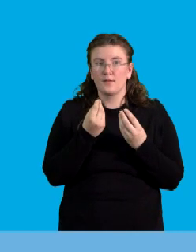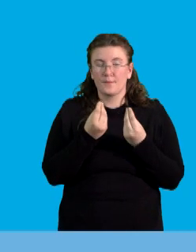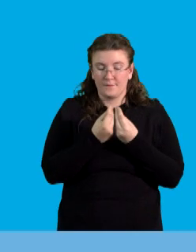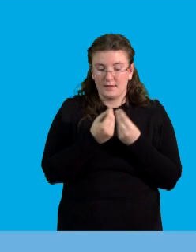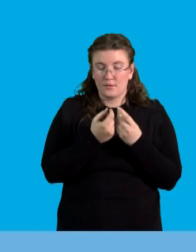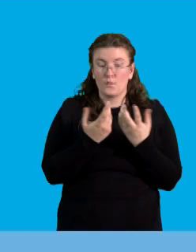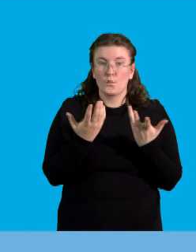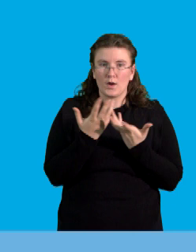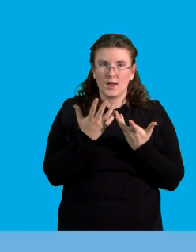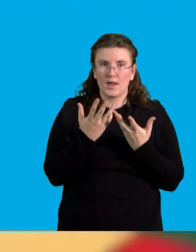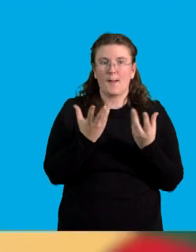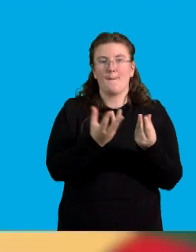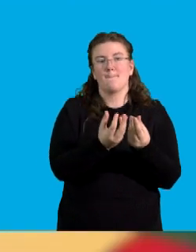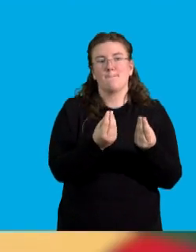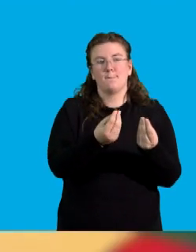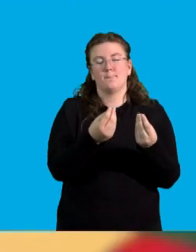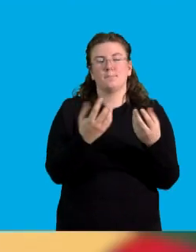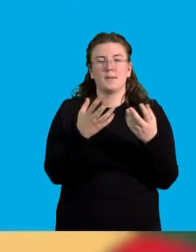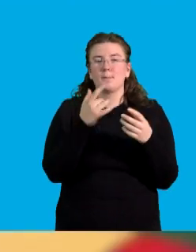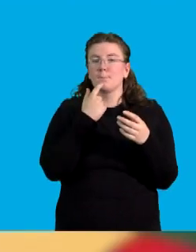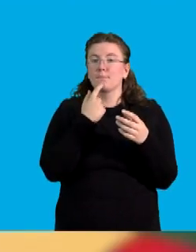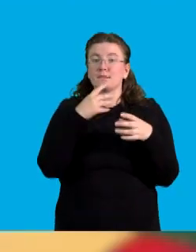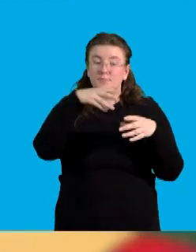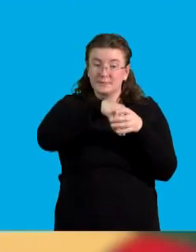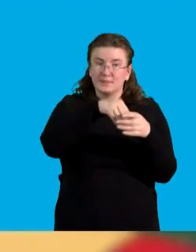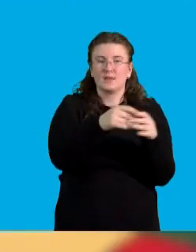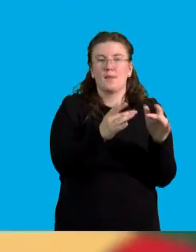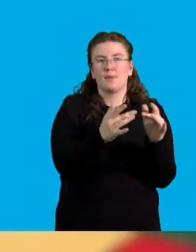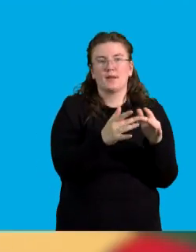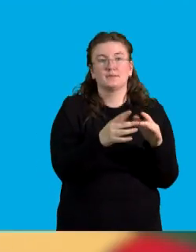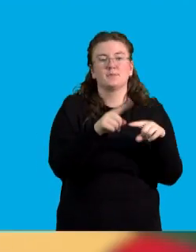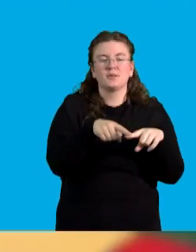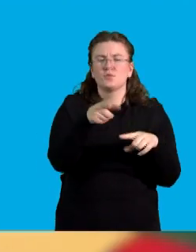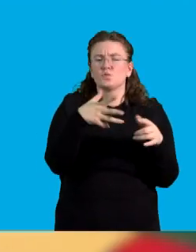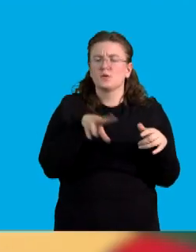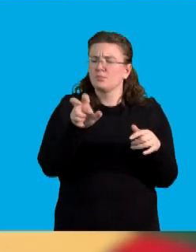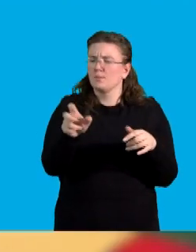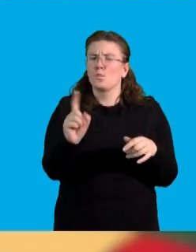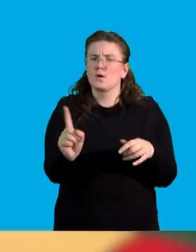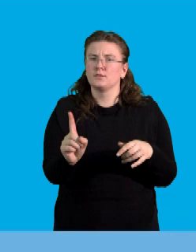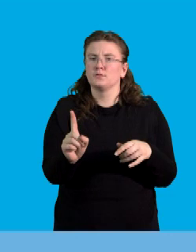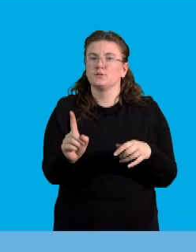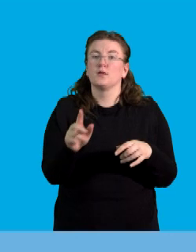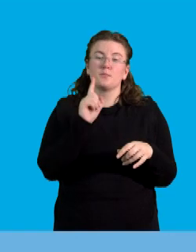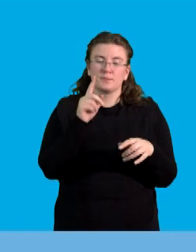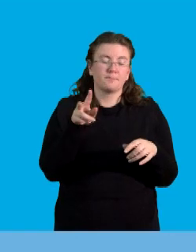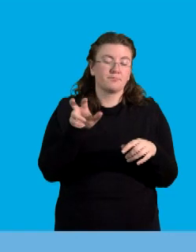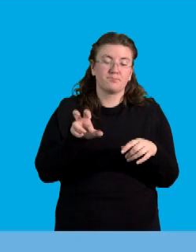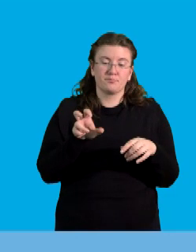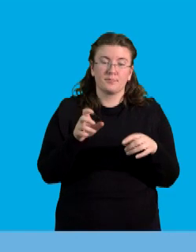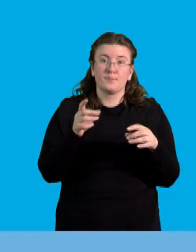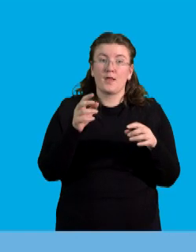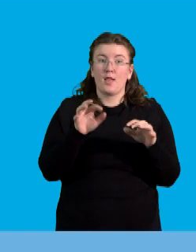of the appliance. So depending on what you want to connect, that earth wire is going to be connected to the metal